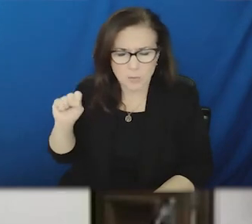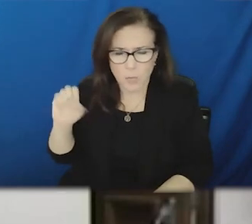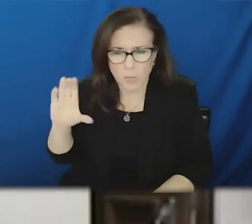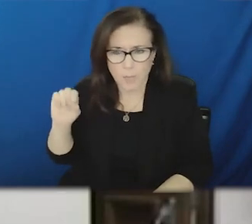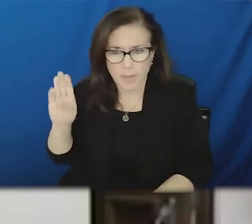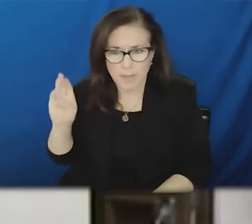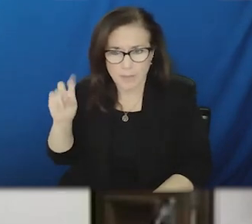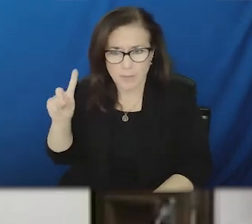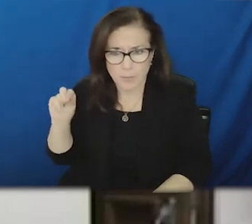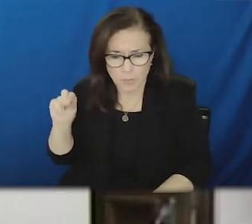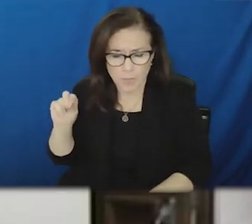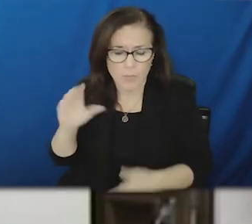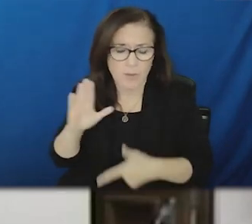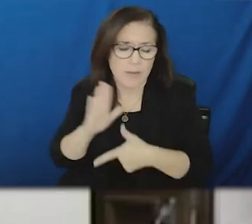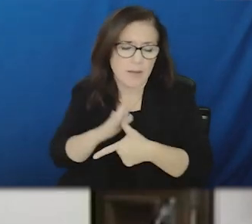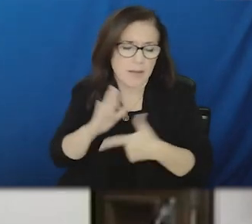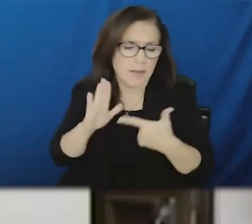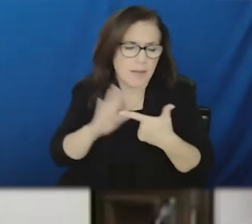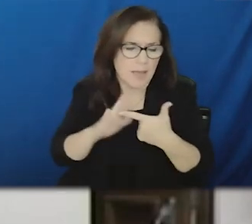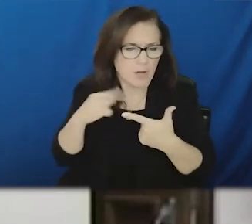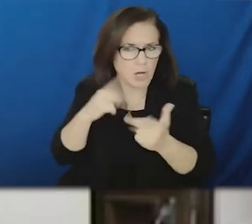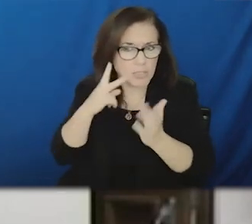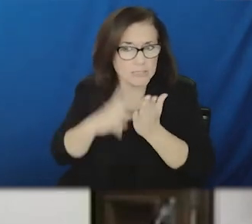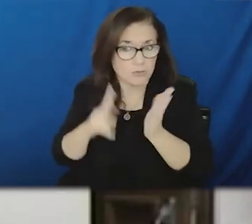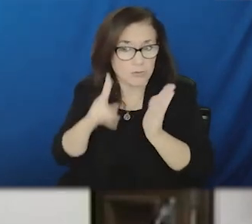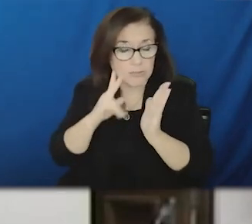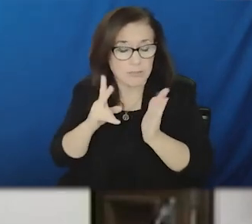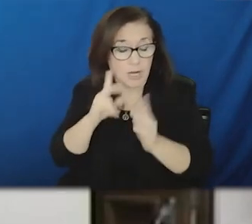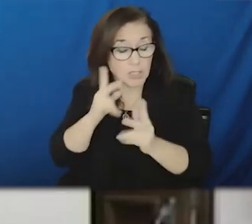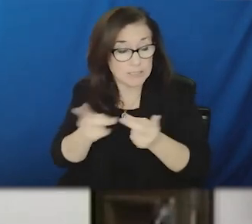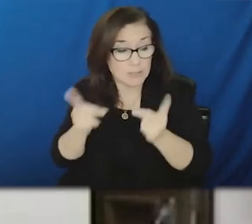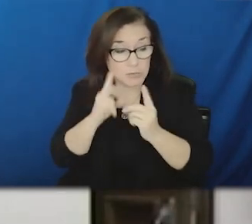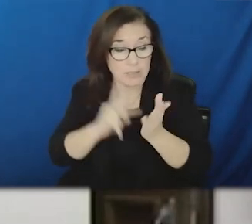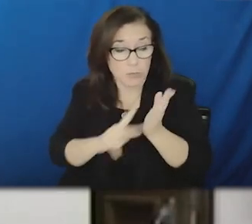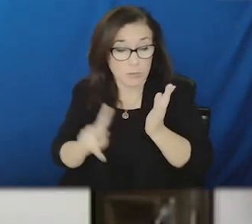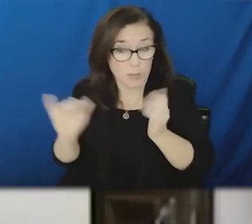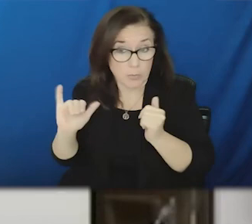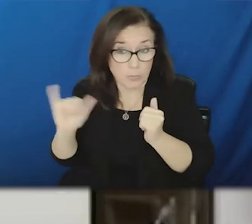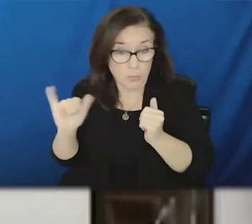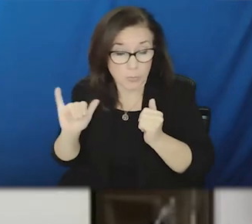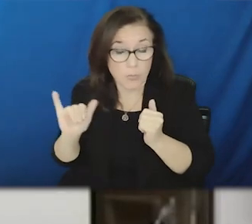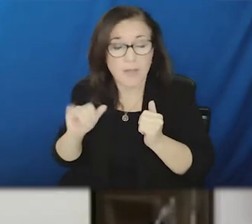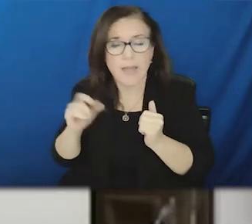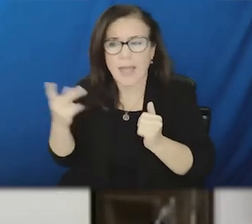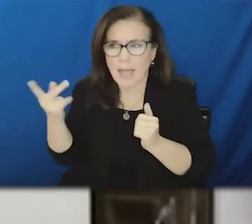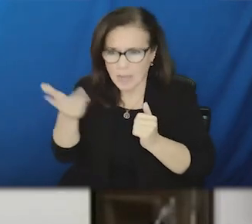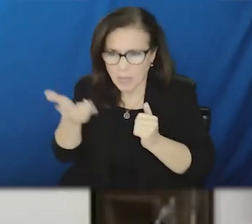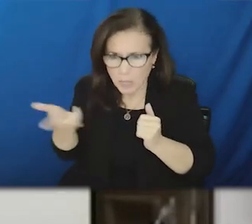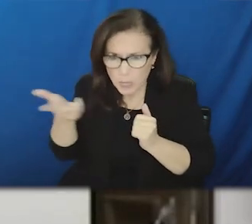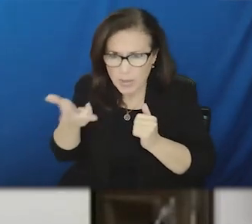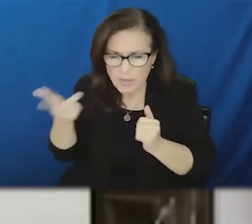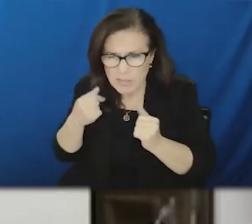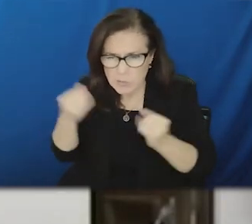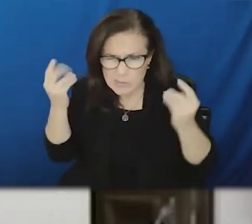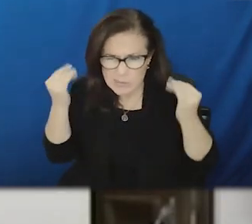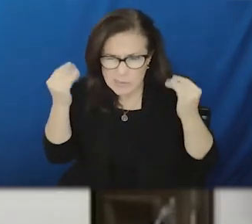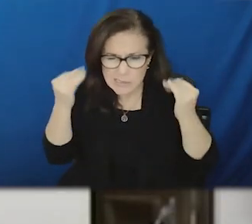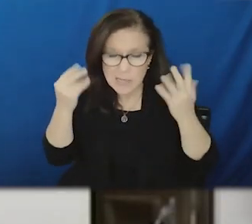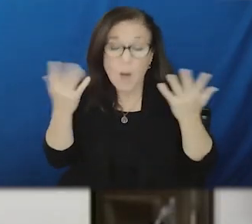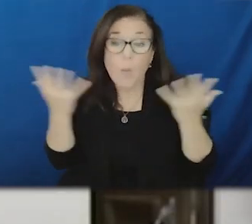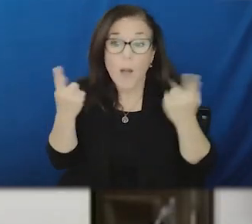think about what will work for our program. And you'll see in the write-up that we have two